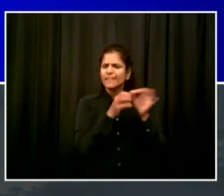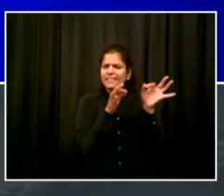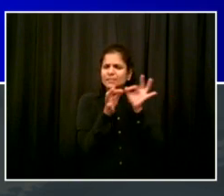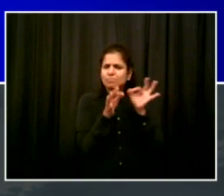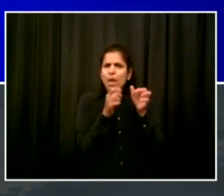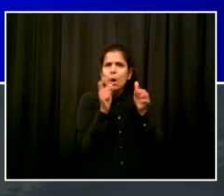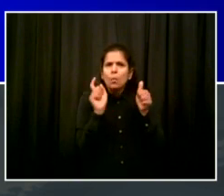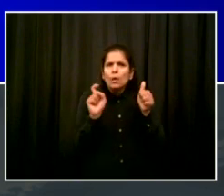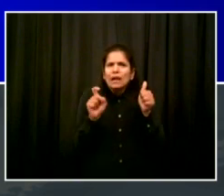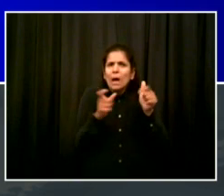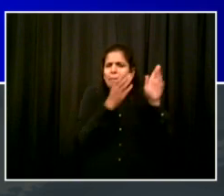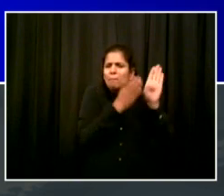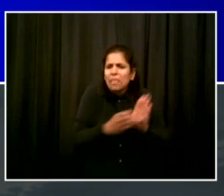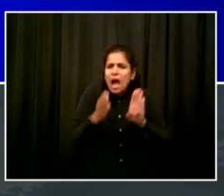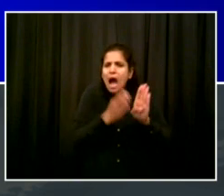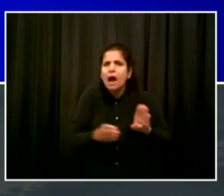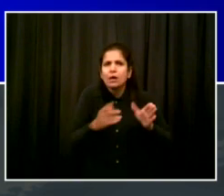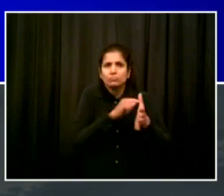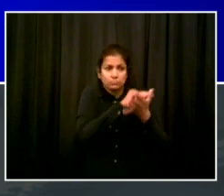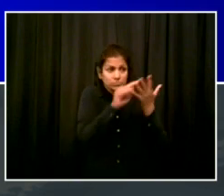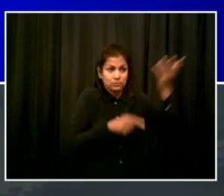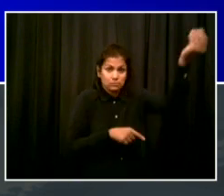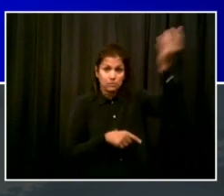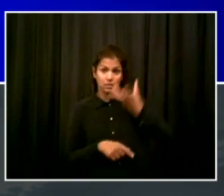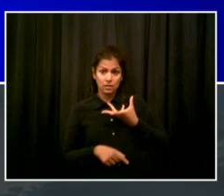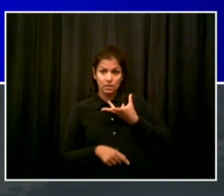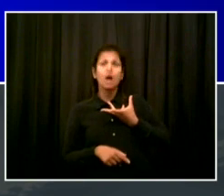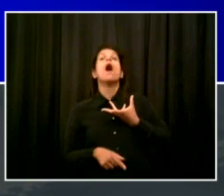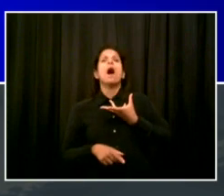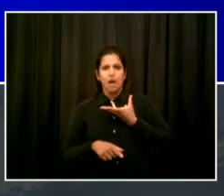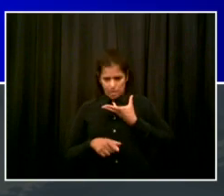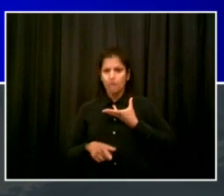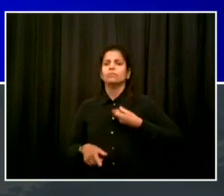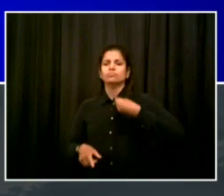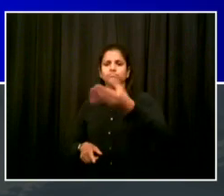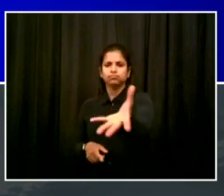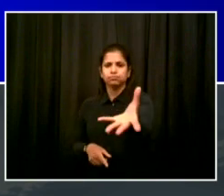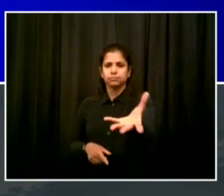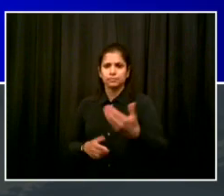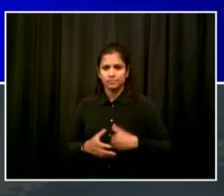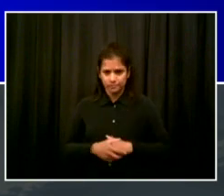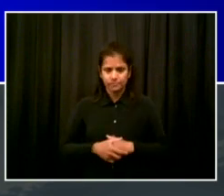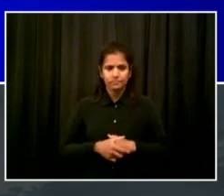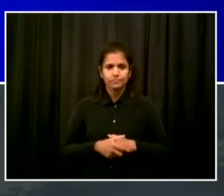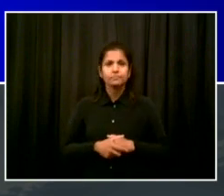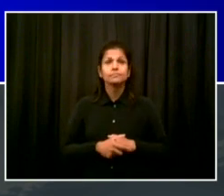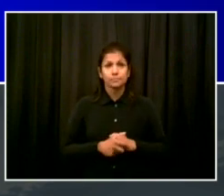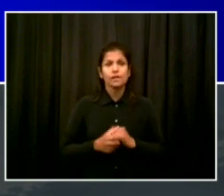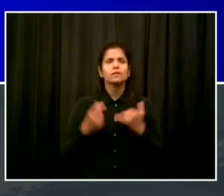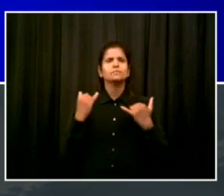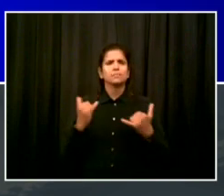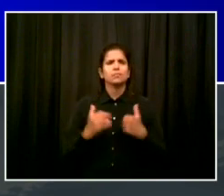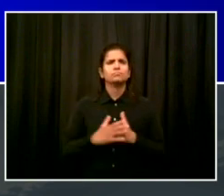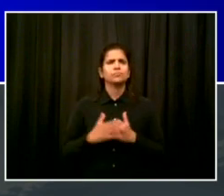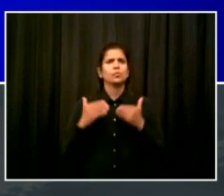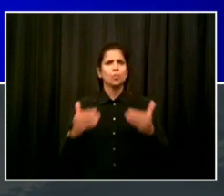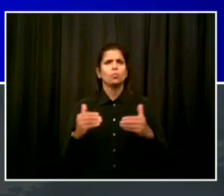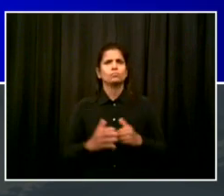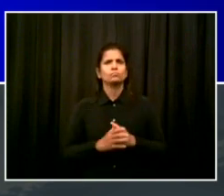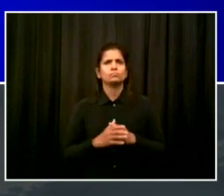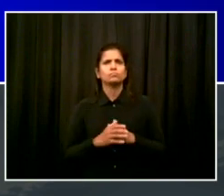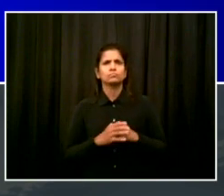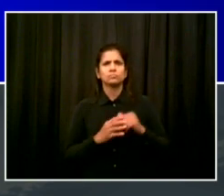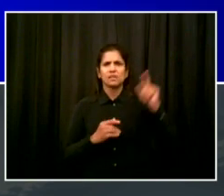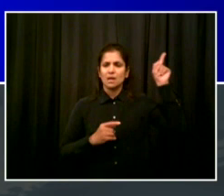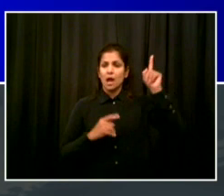of what we've talked about with the state and where we agree that we can move forward safely. And it's all about safety. We want to bring